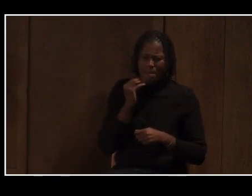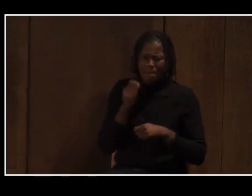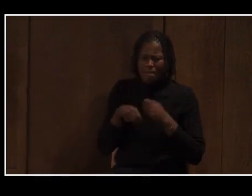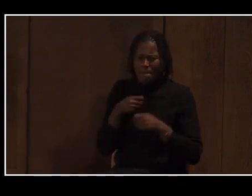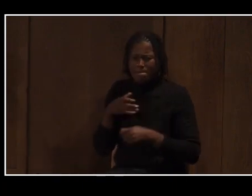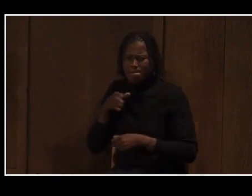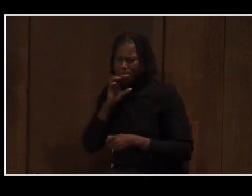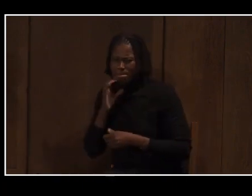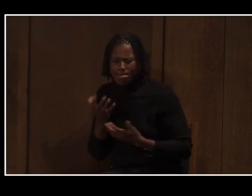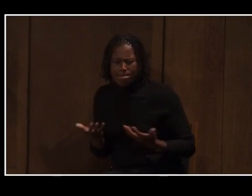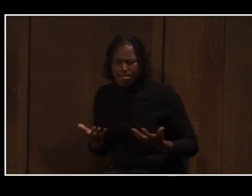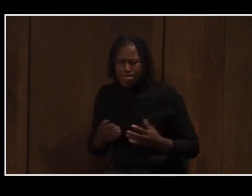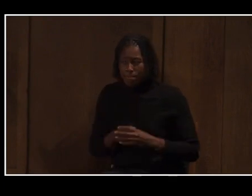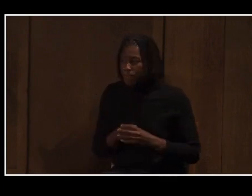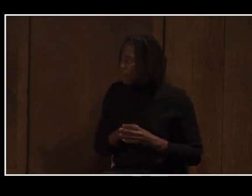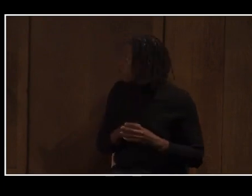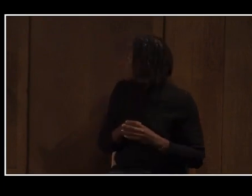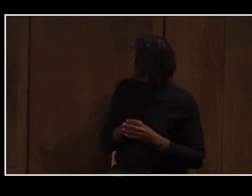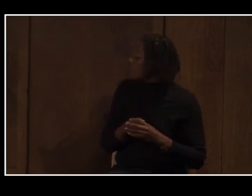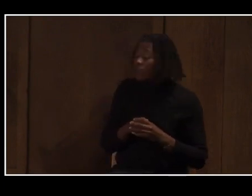This is the rest of the exhibition.